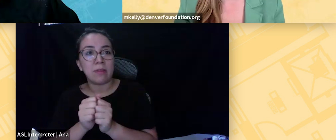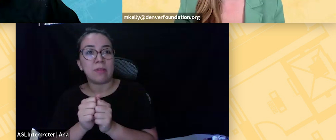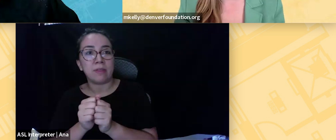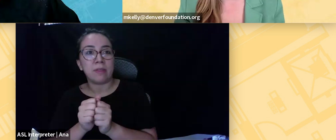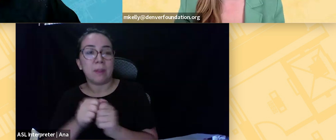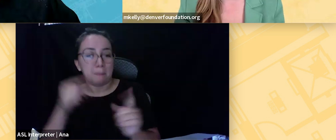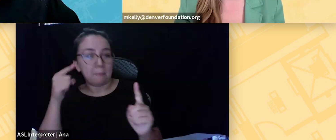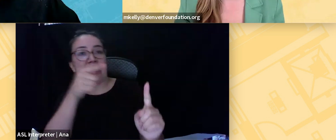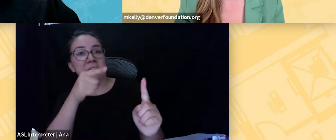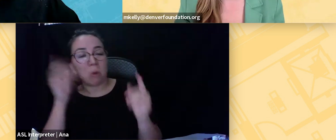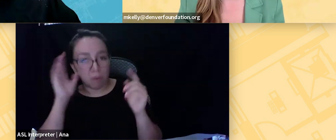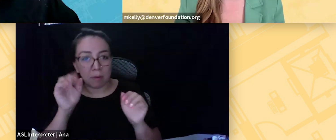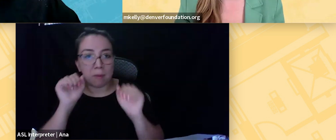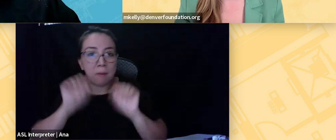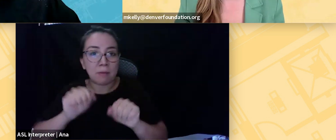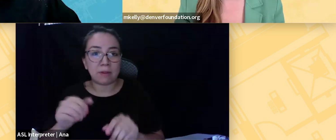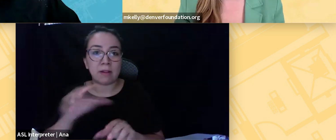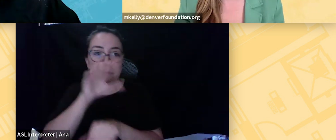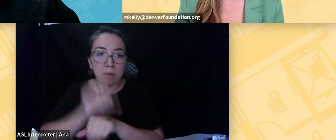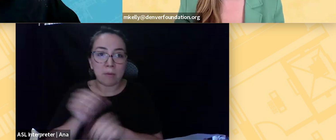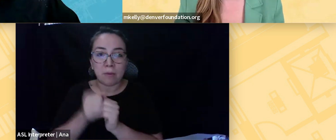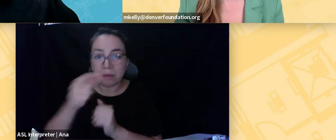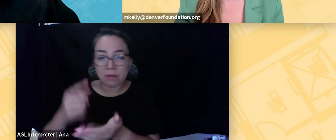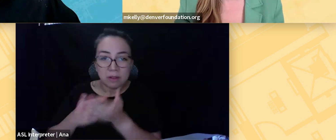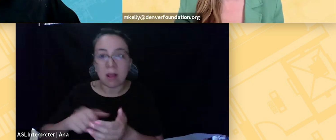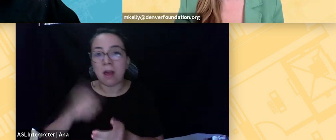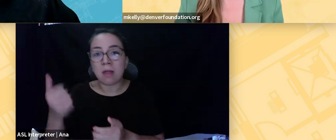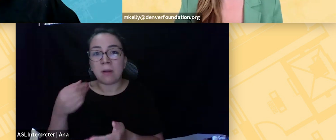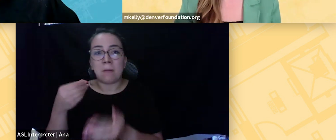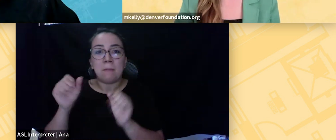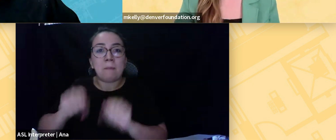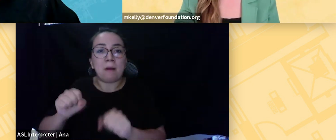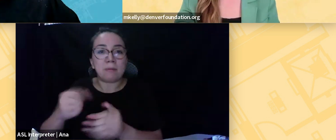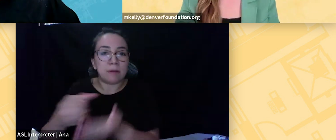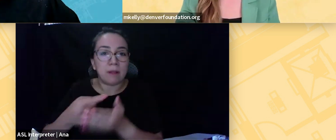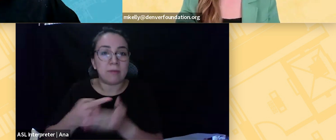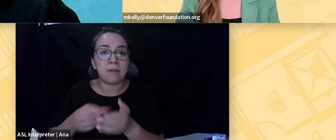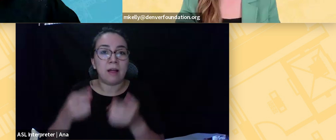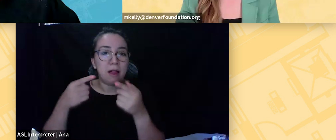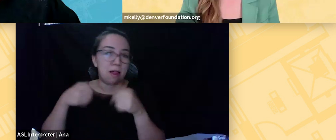would it be possible to get an appointment with you to discuss other possible funding alignments?